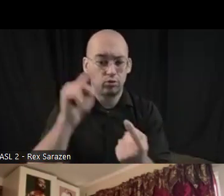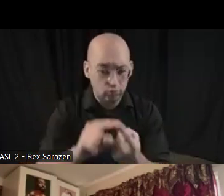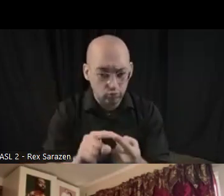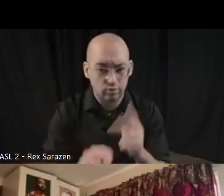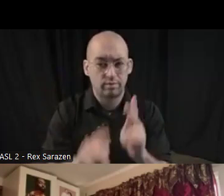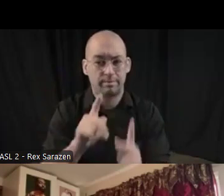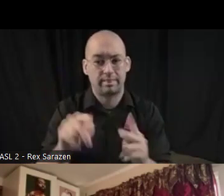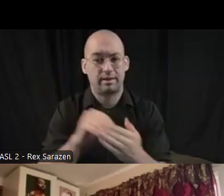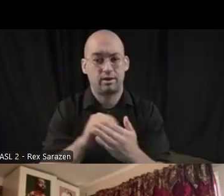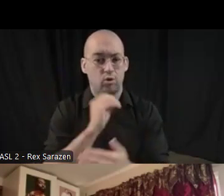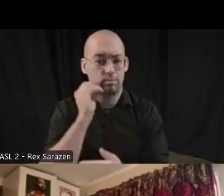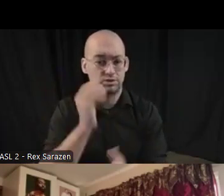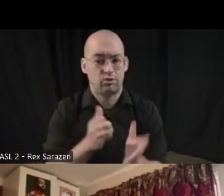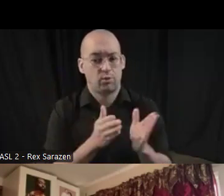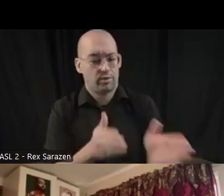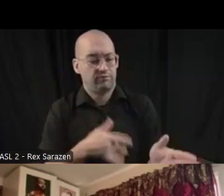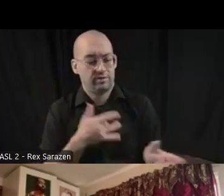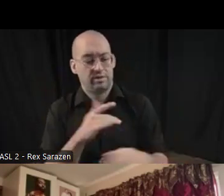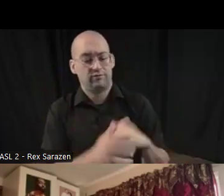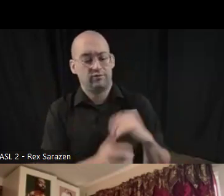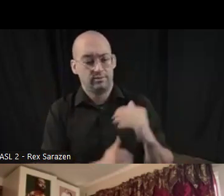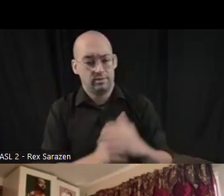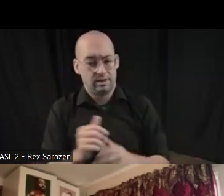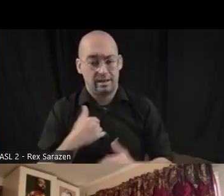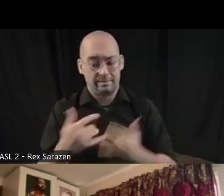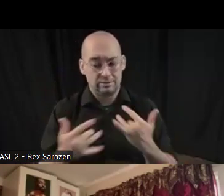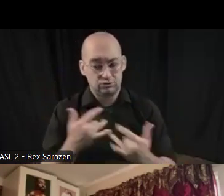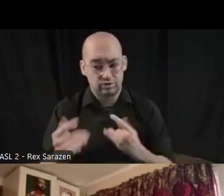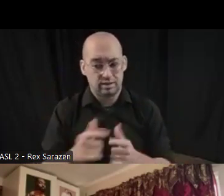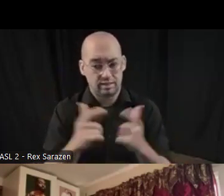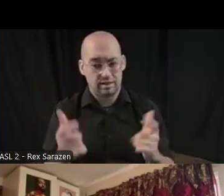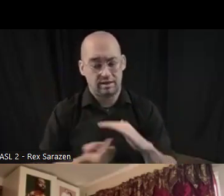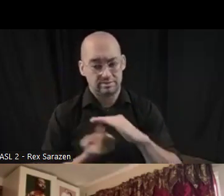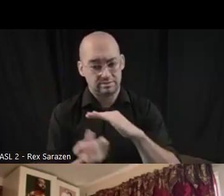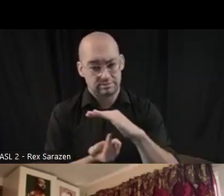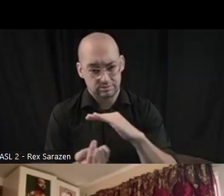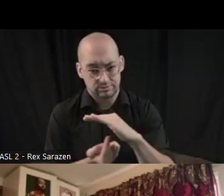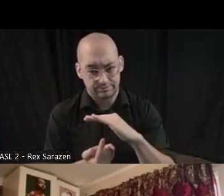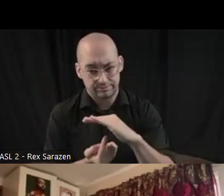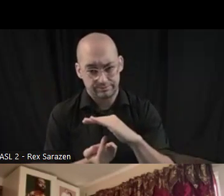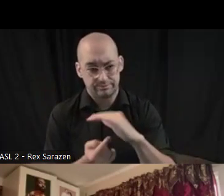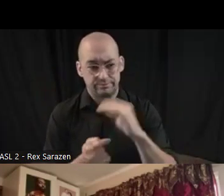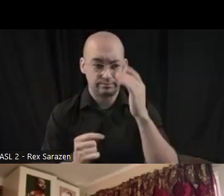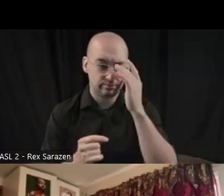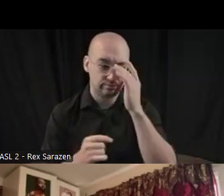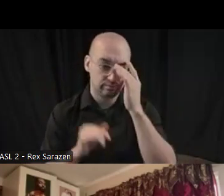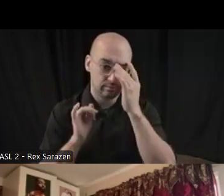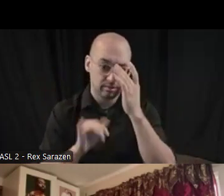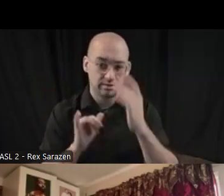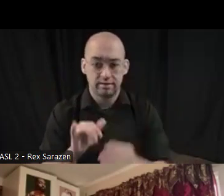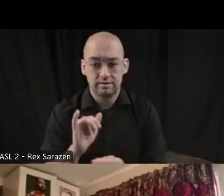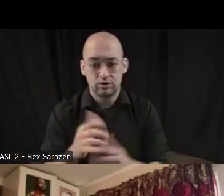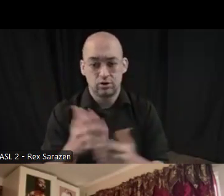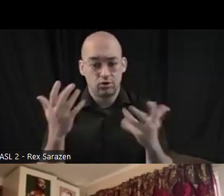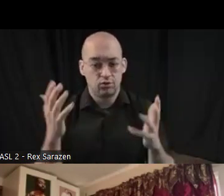way that they feel comfortable with. I worry a lot about isolation and loneliness. That is